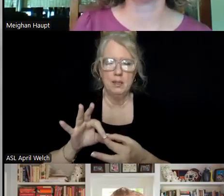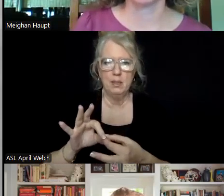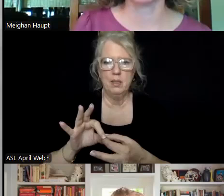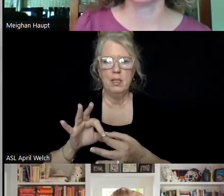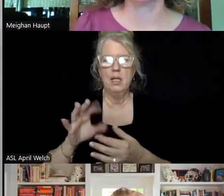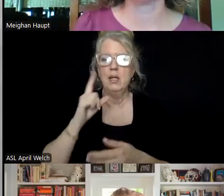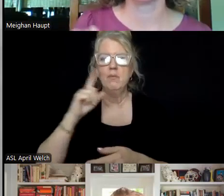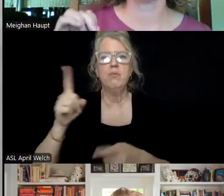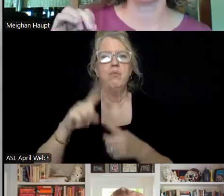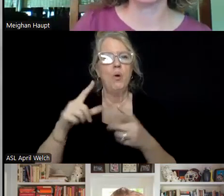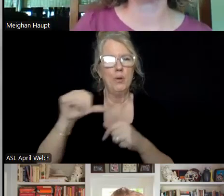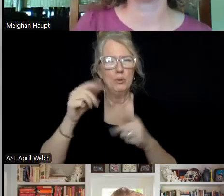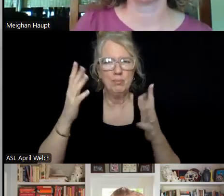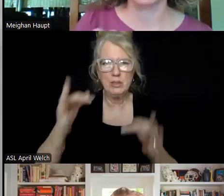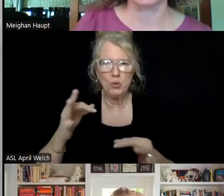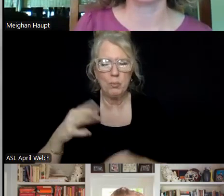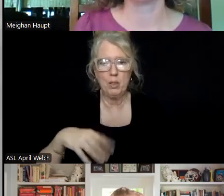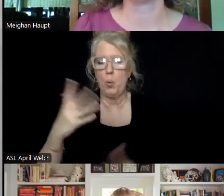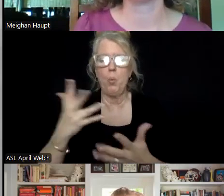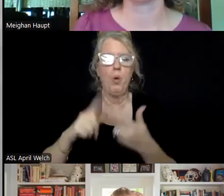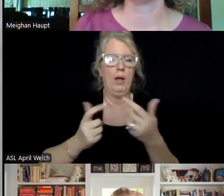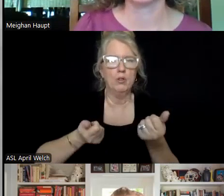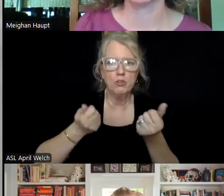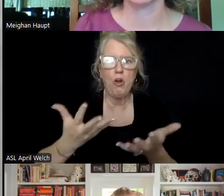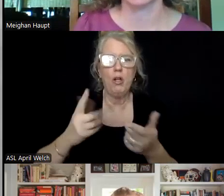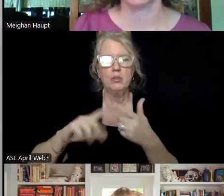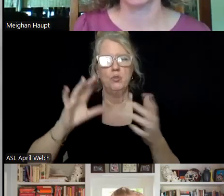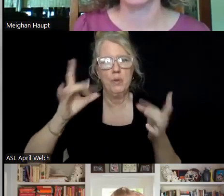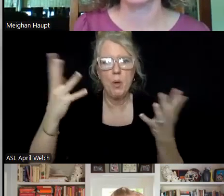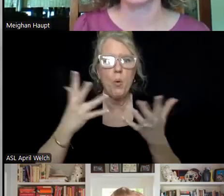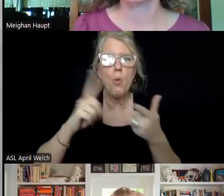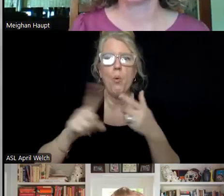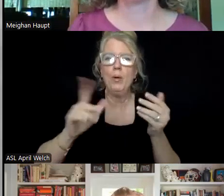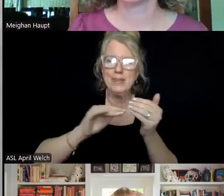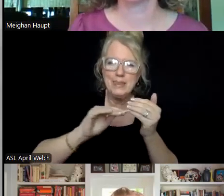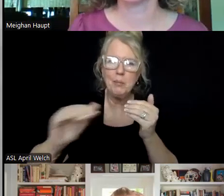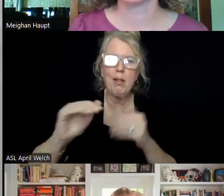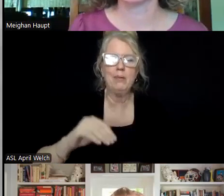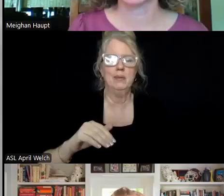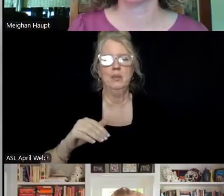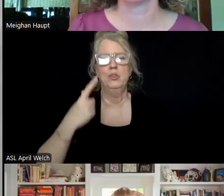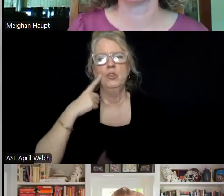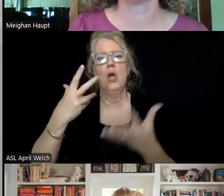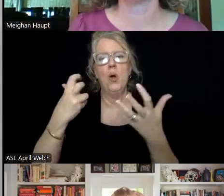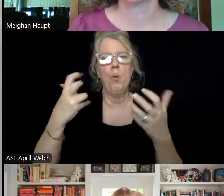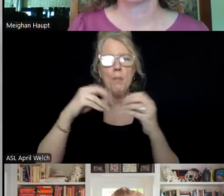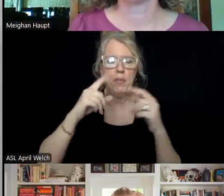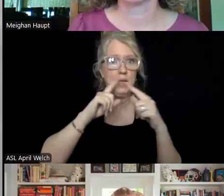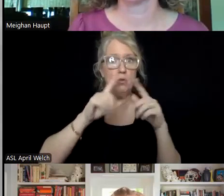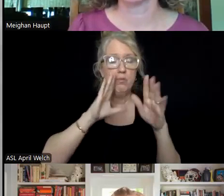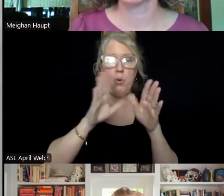social determinants, what causes crisis, what stabilizes crisis. And so I just want to bring attention to